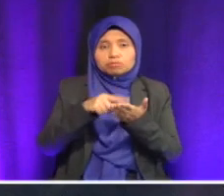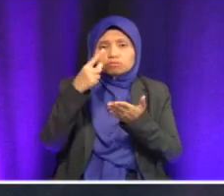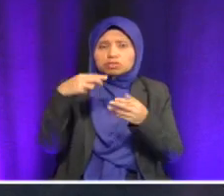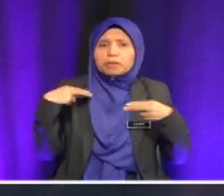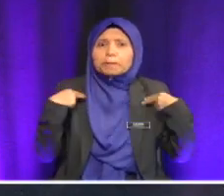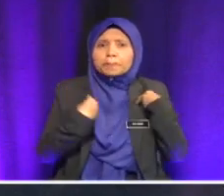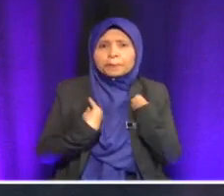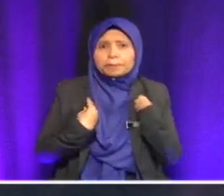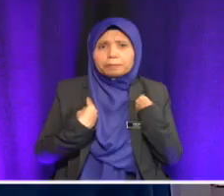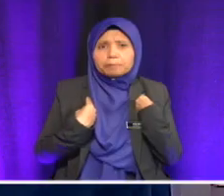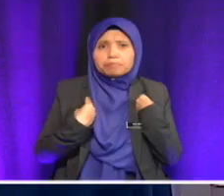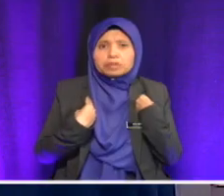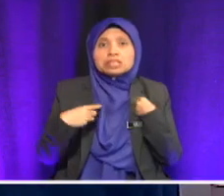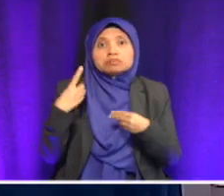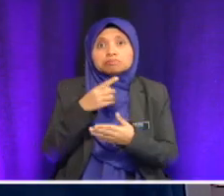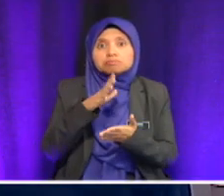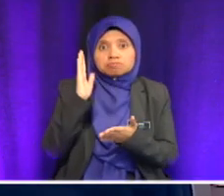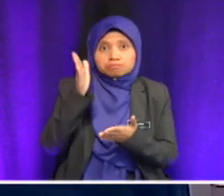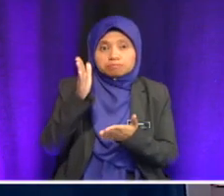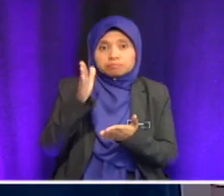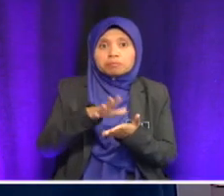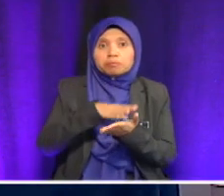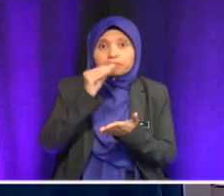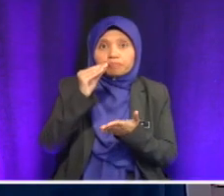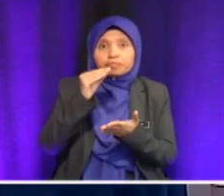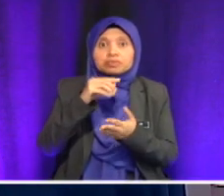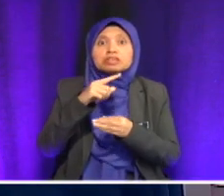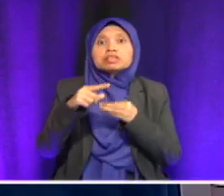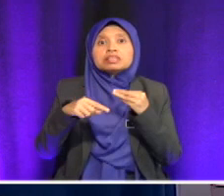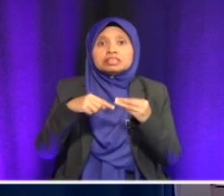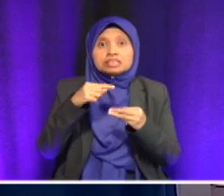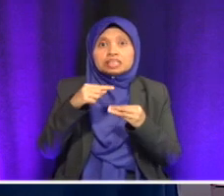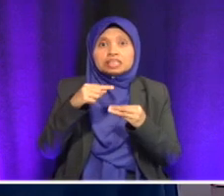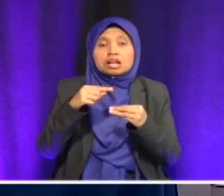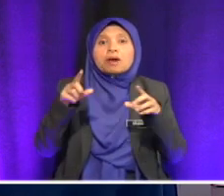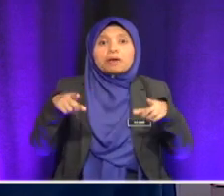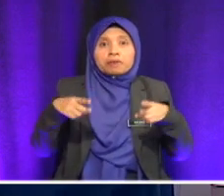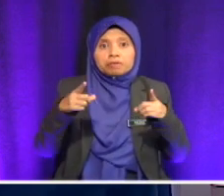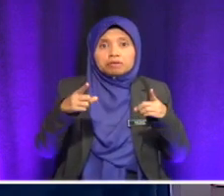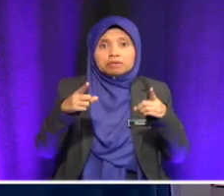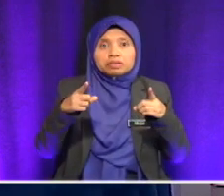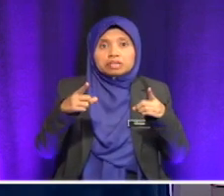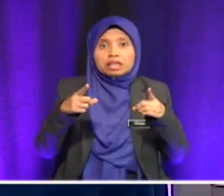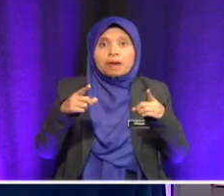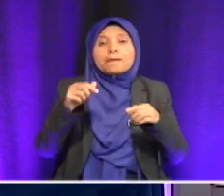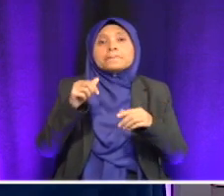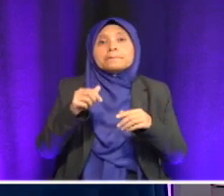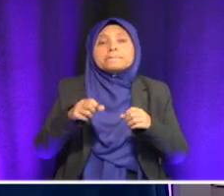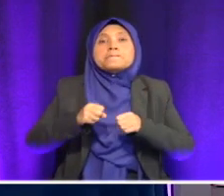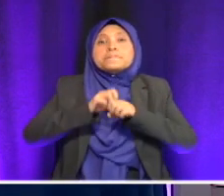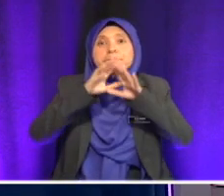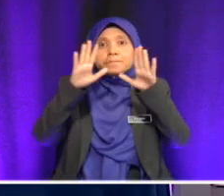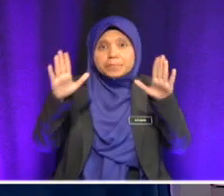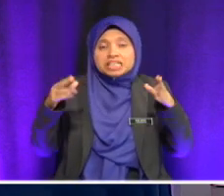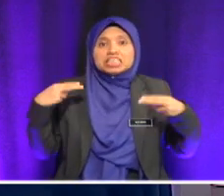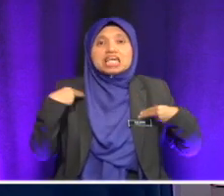Okay, so for today's lesson, we're going to learn about reading. Okay. So the students are going to use the theme of amazing animals in order